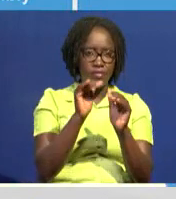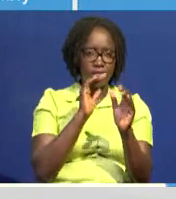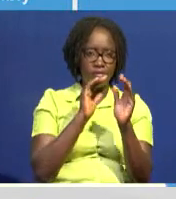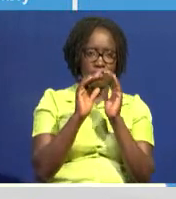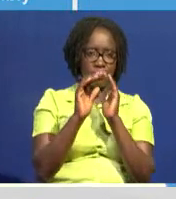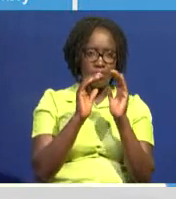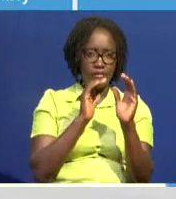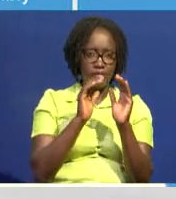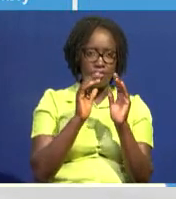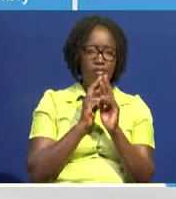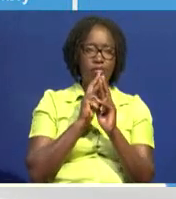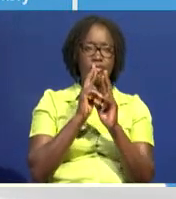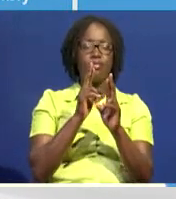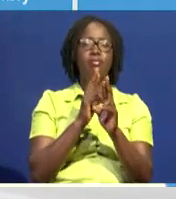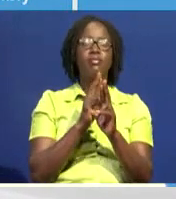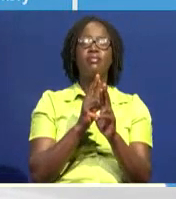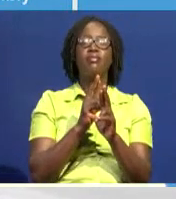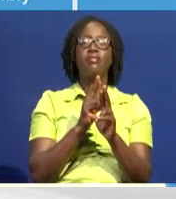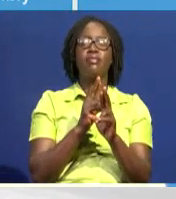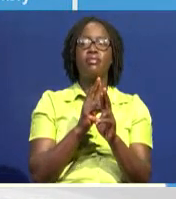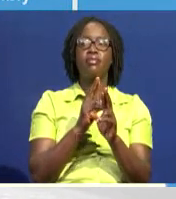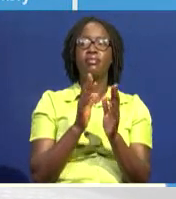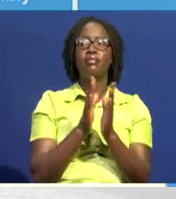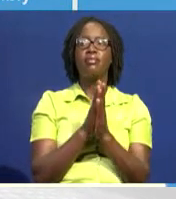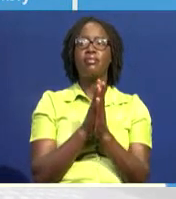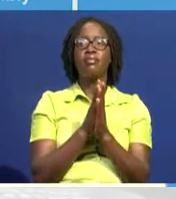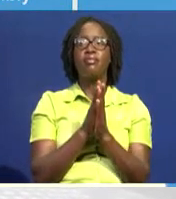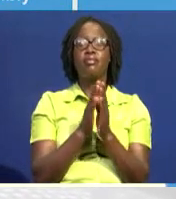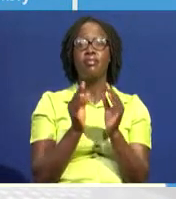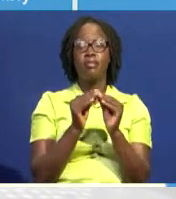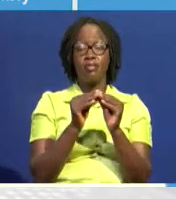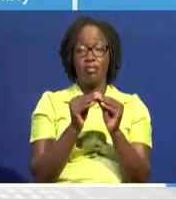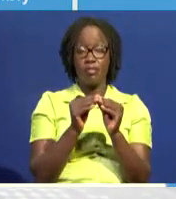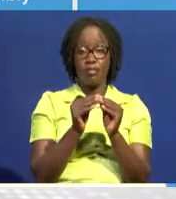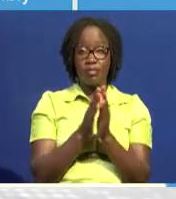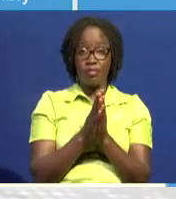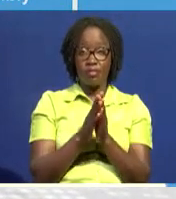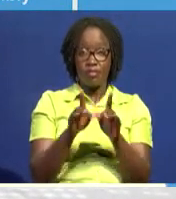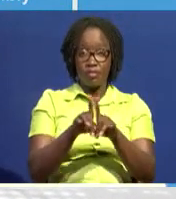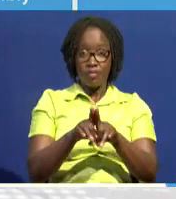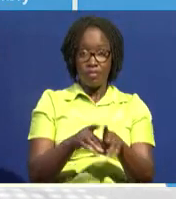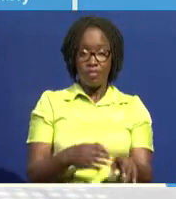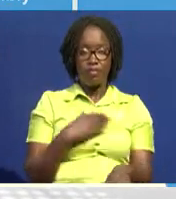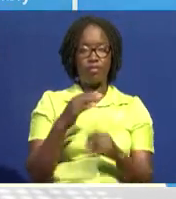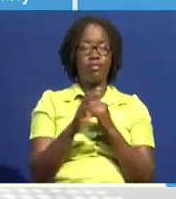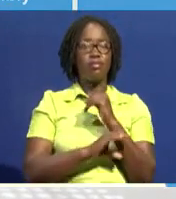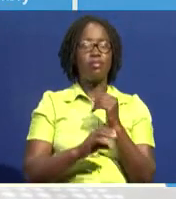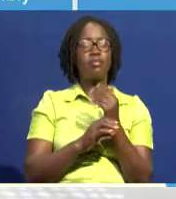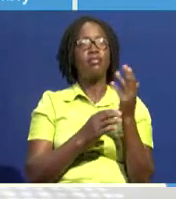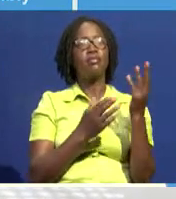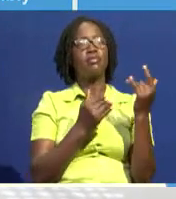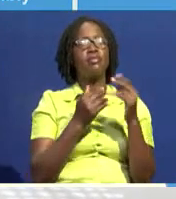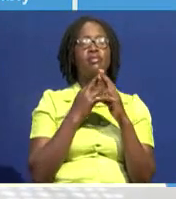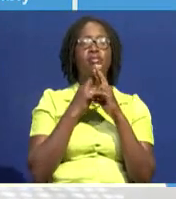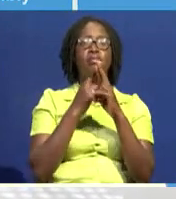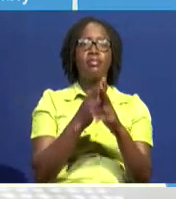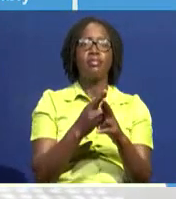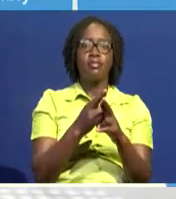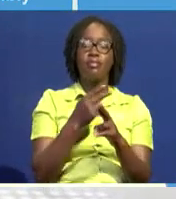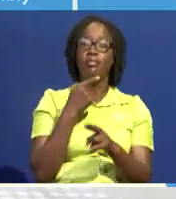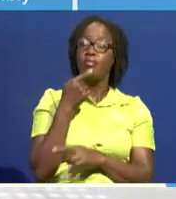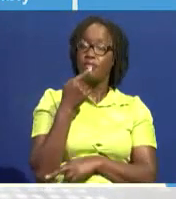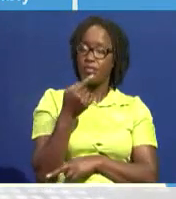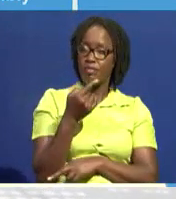conversations and report the outcomes of this meeting. As the host country, We look forward to the outcomes, and I